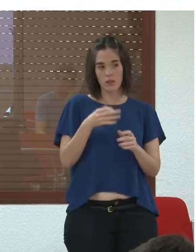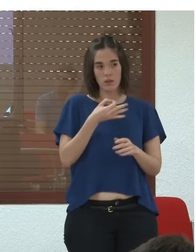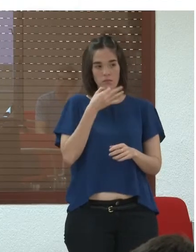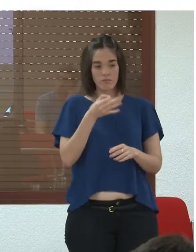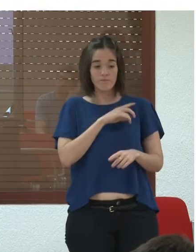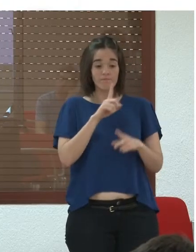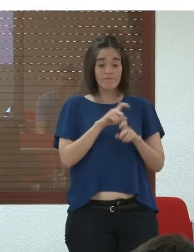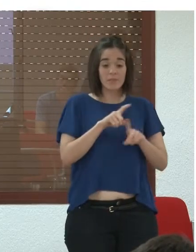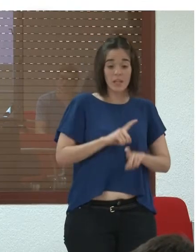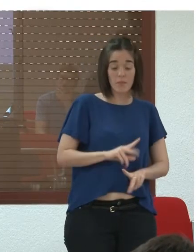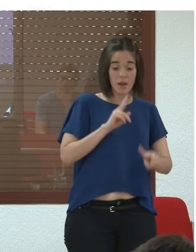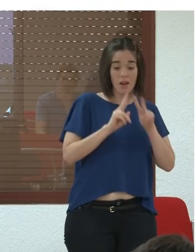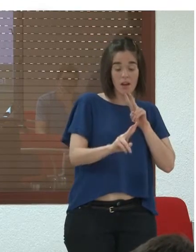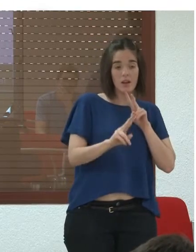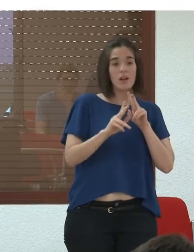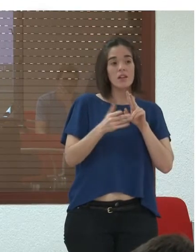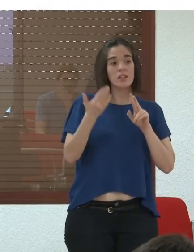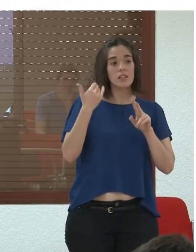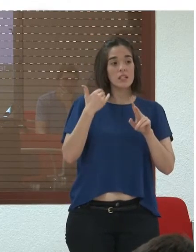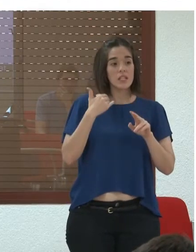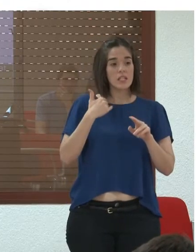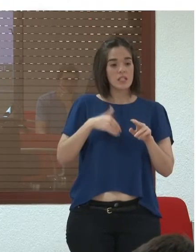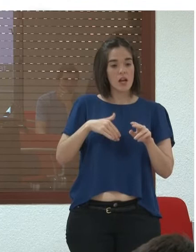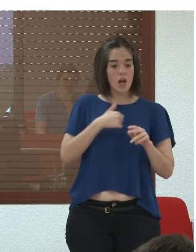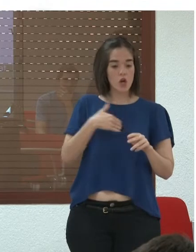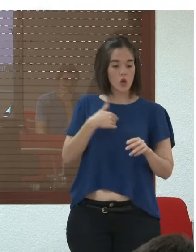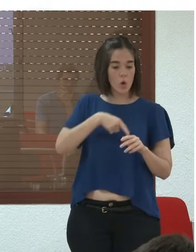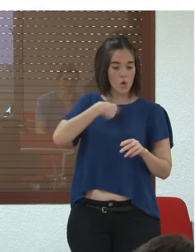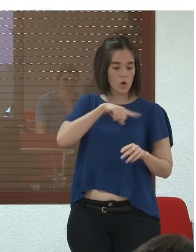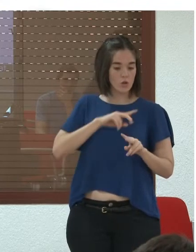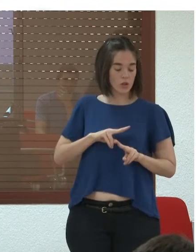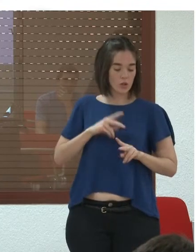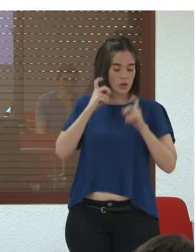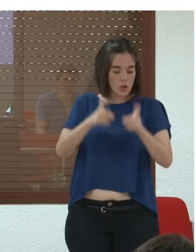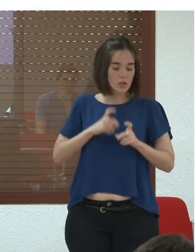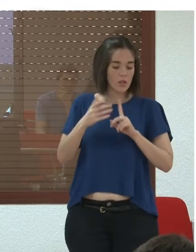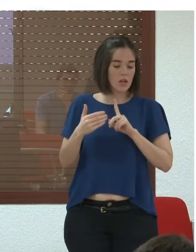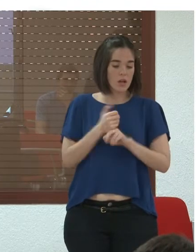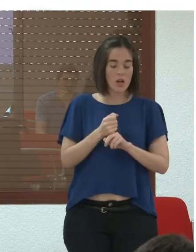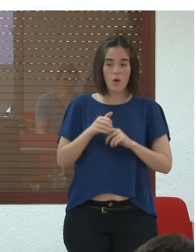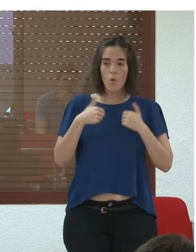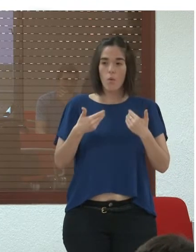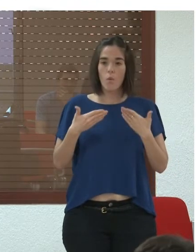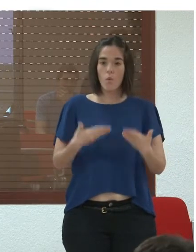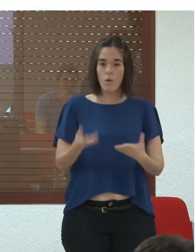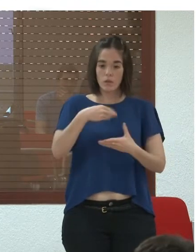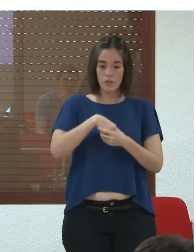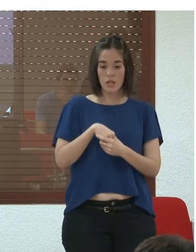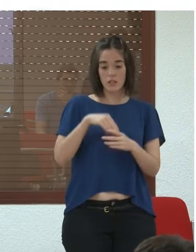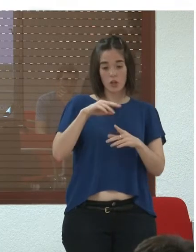of us. Well, in order to respond to your first question, the role that we want to achieve with